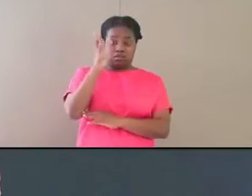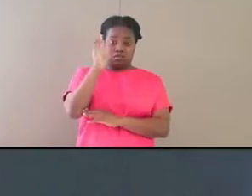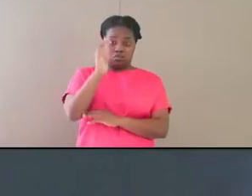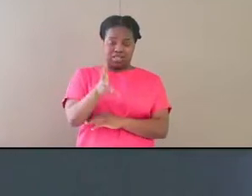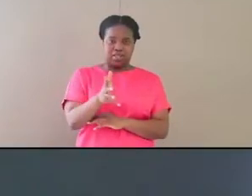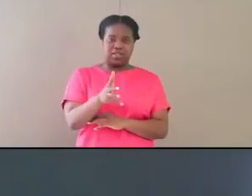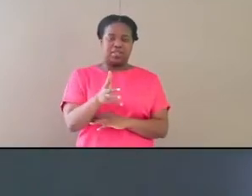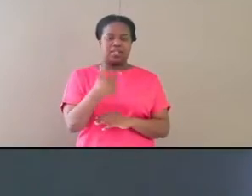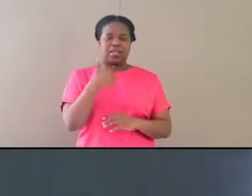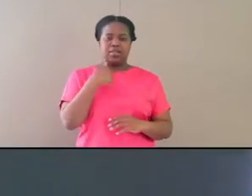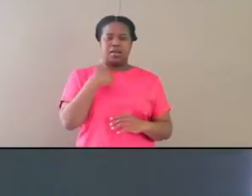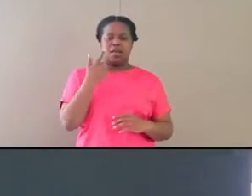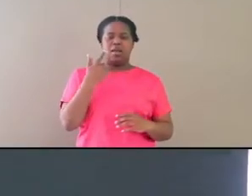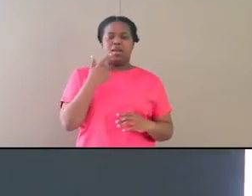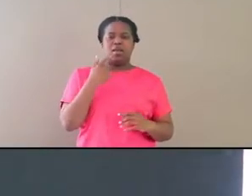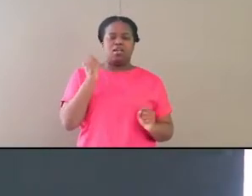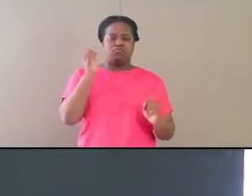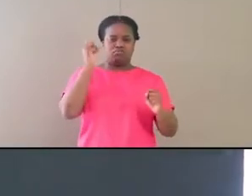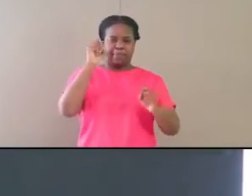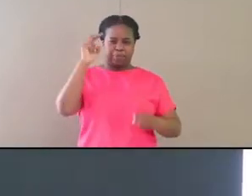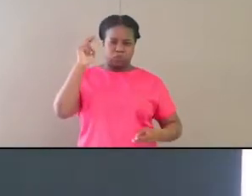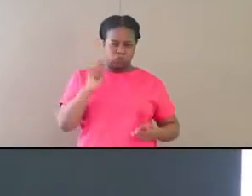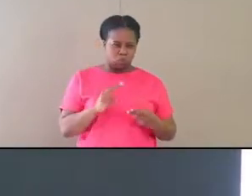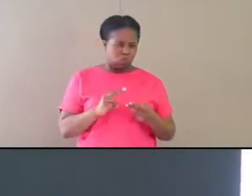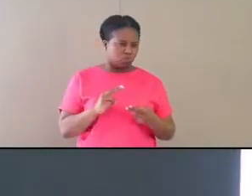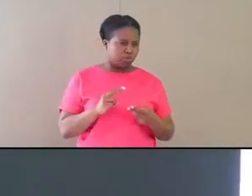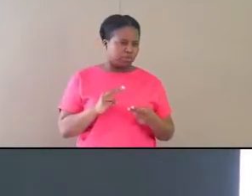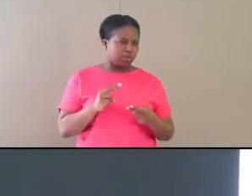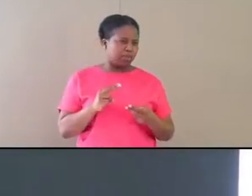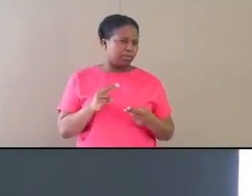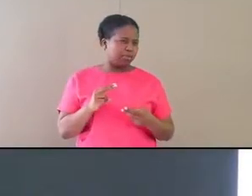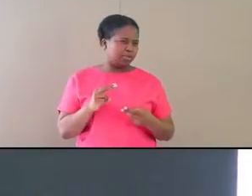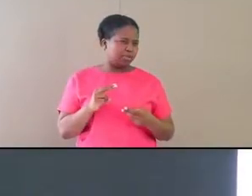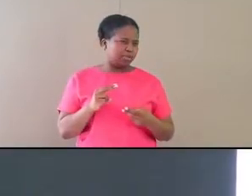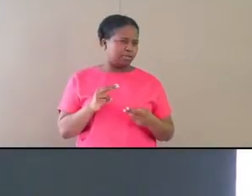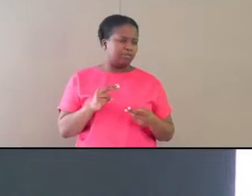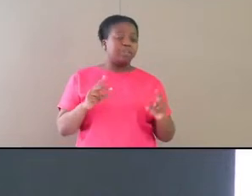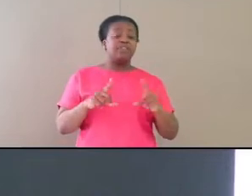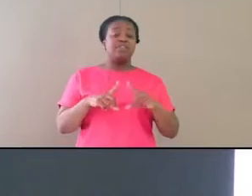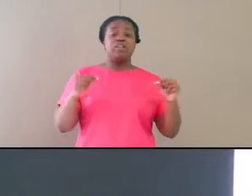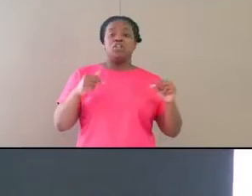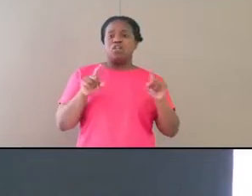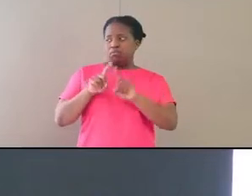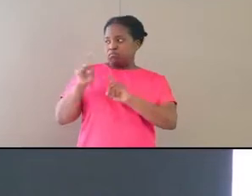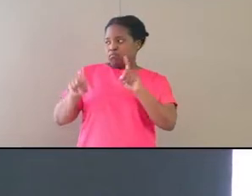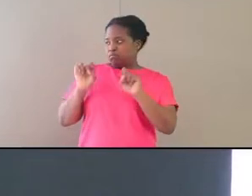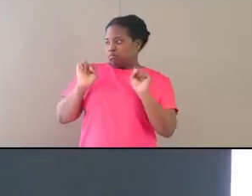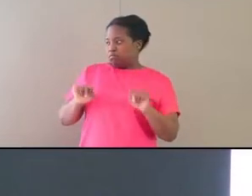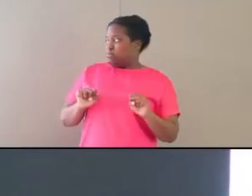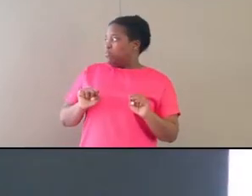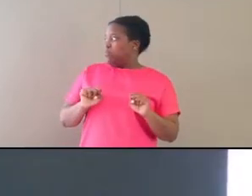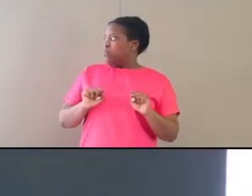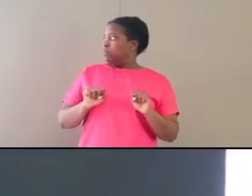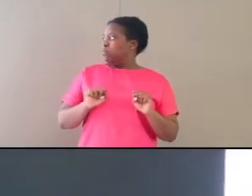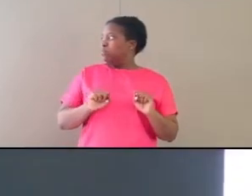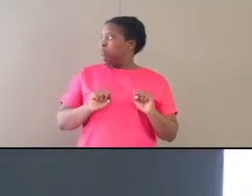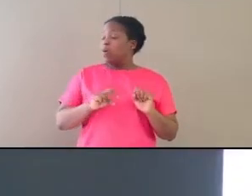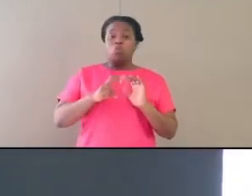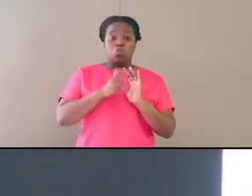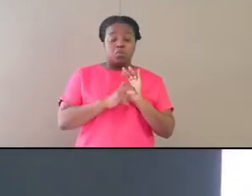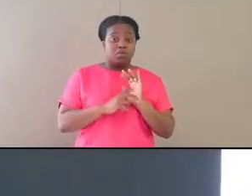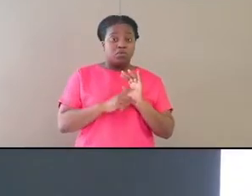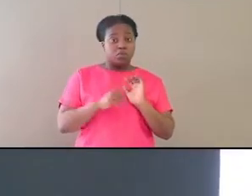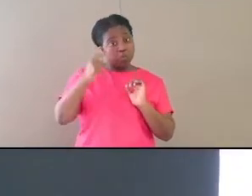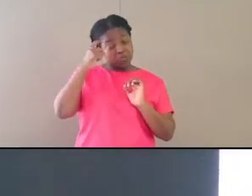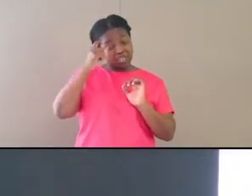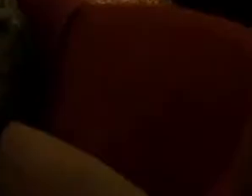and make a few remarks, and immediately after that, we'll have a round of questions. There are rules that accompany questions. So, if you